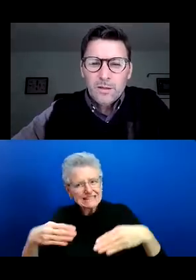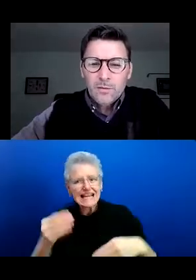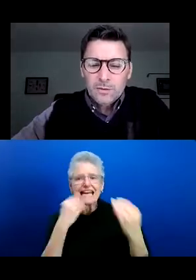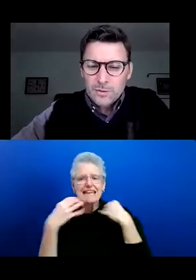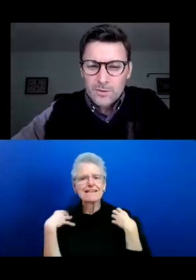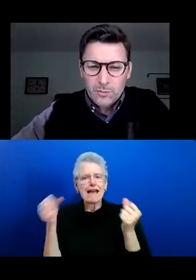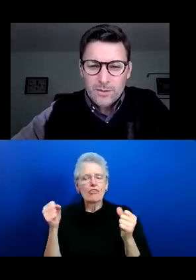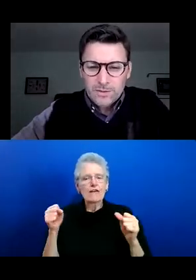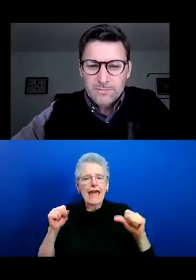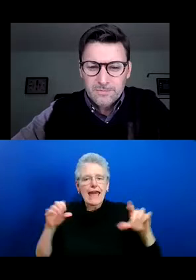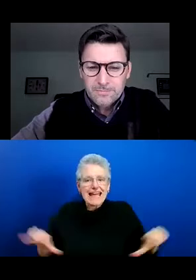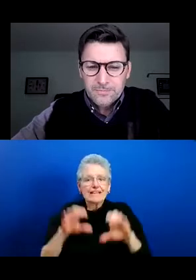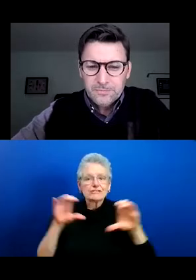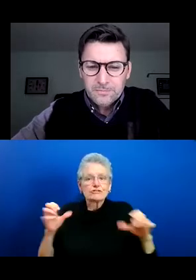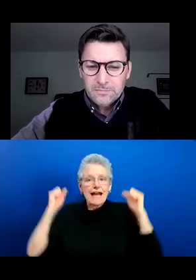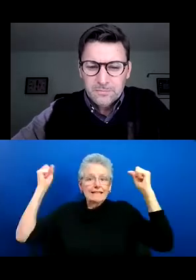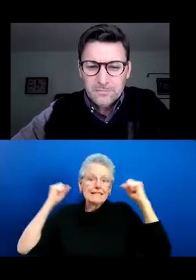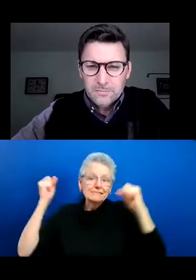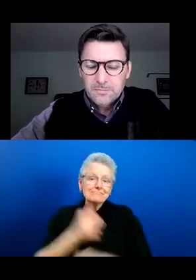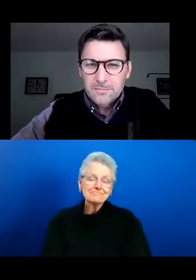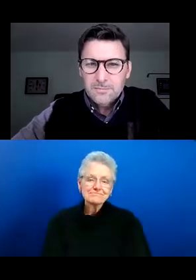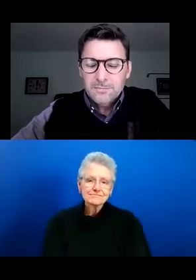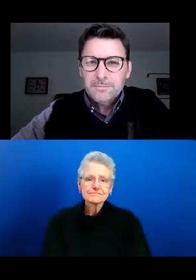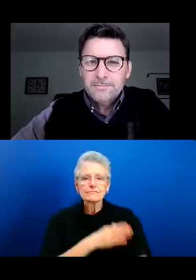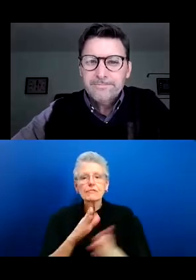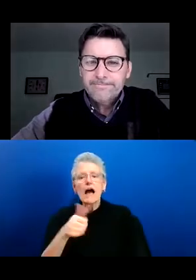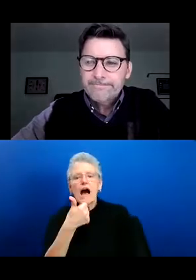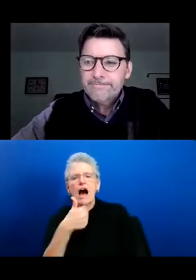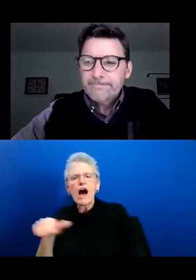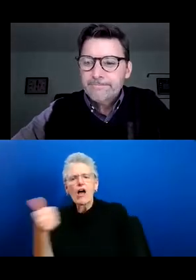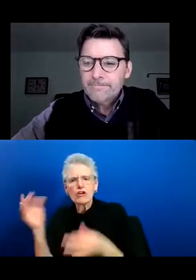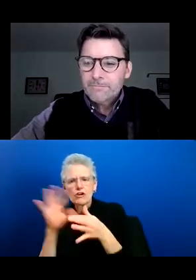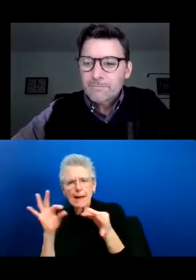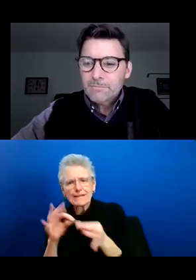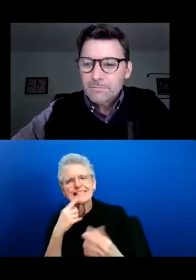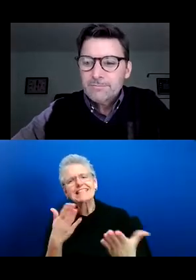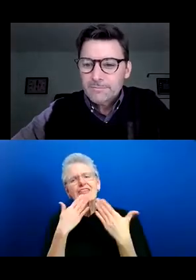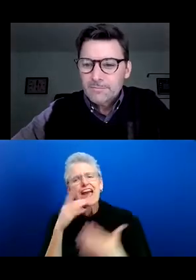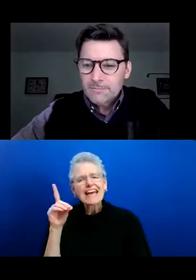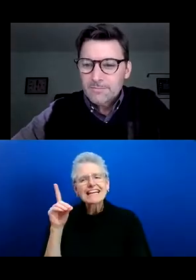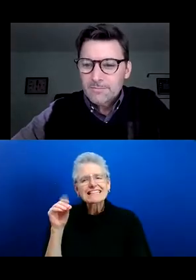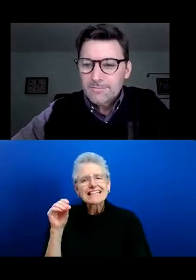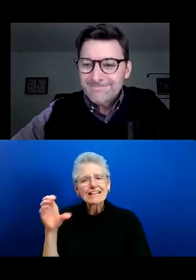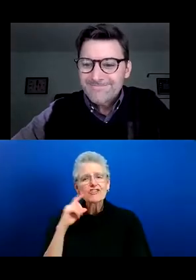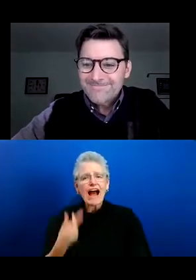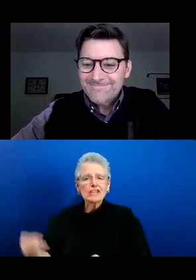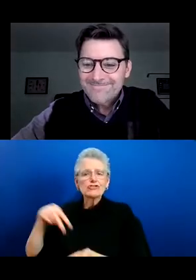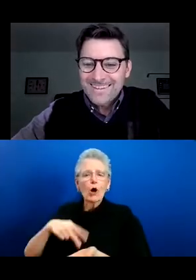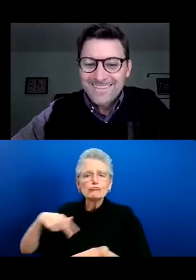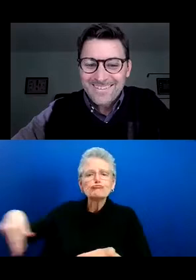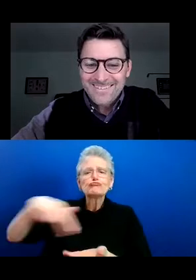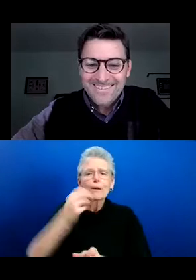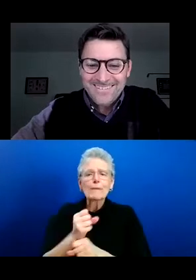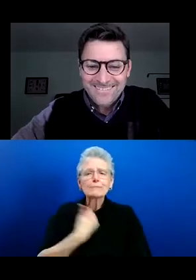main way of reducing risk. Then we have a comment. It says, thanks, Doc. I got off the couch and made myself a